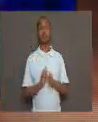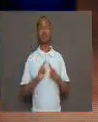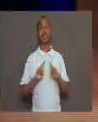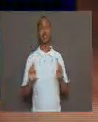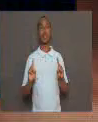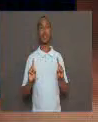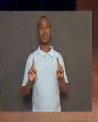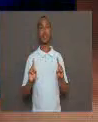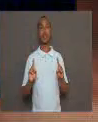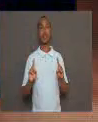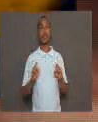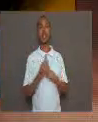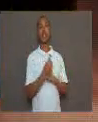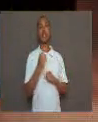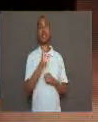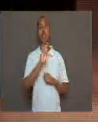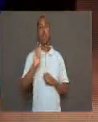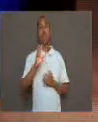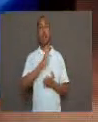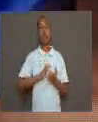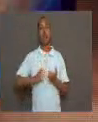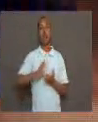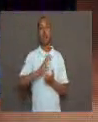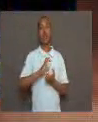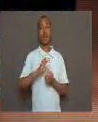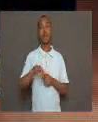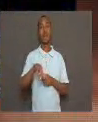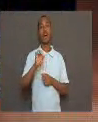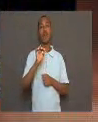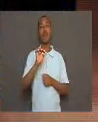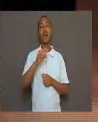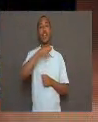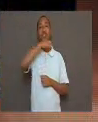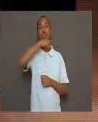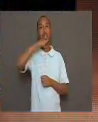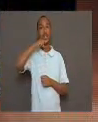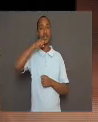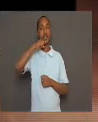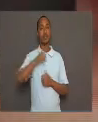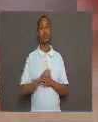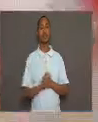However, some covalent compounds are found as solids.